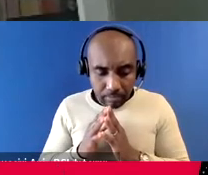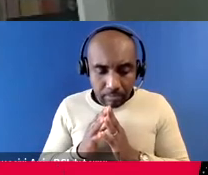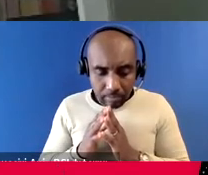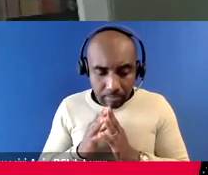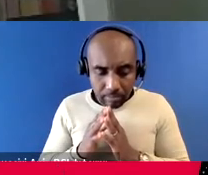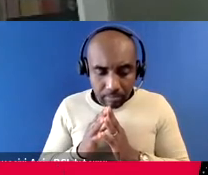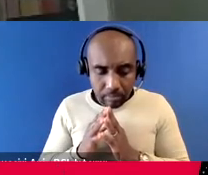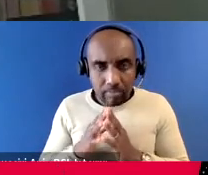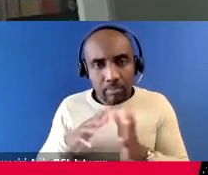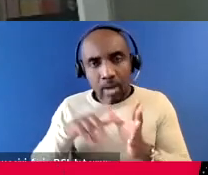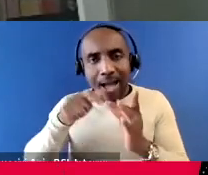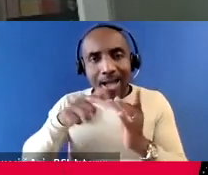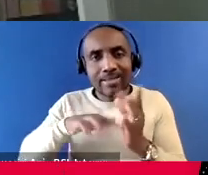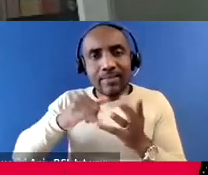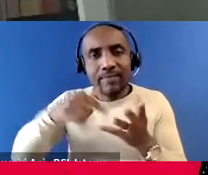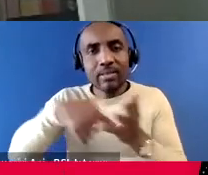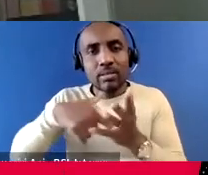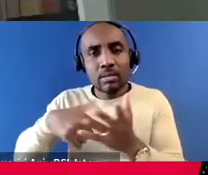physical monitoring of trials in Turkey